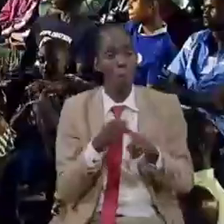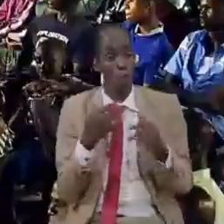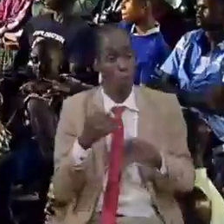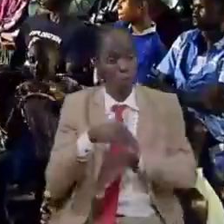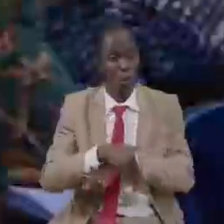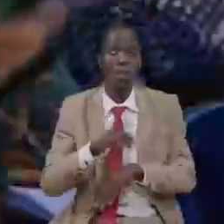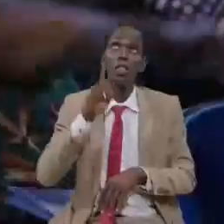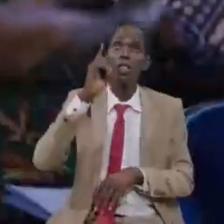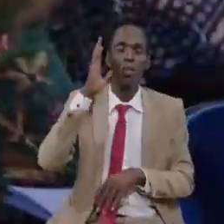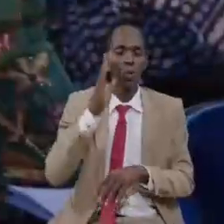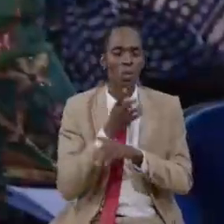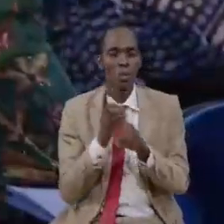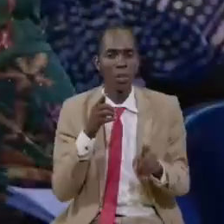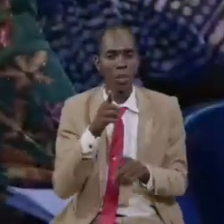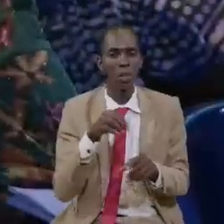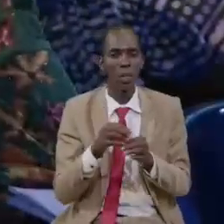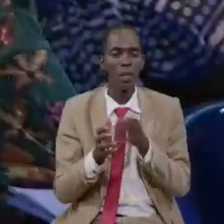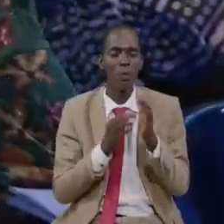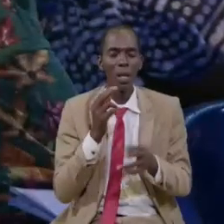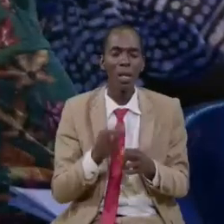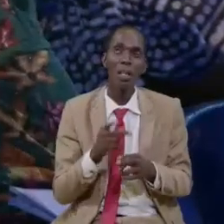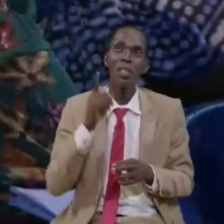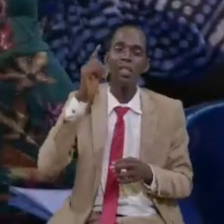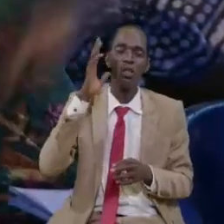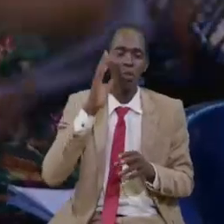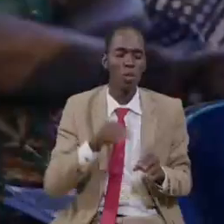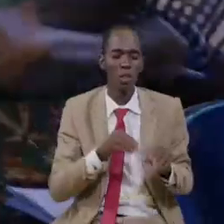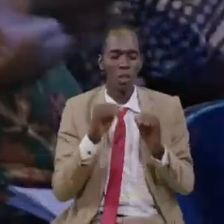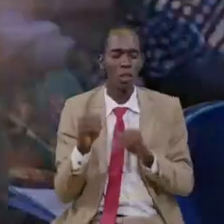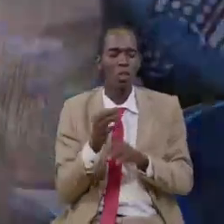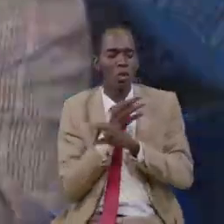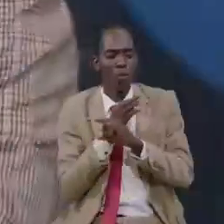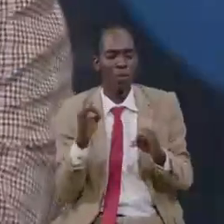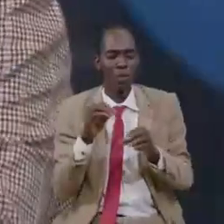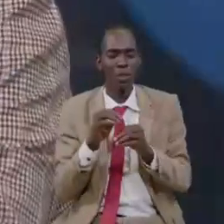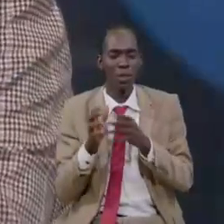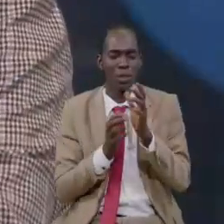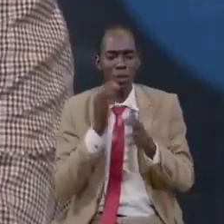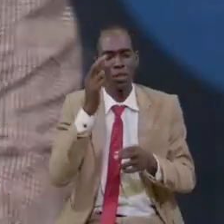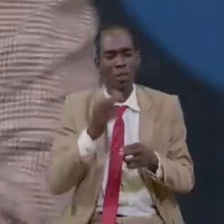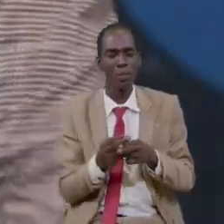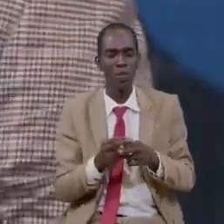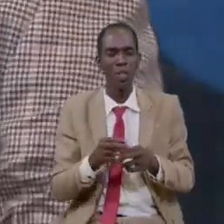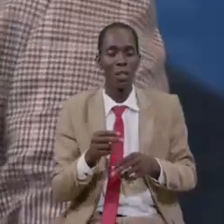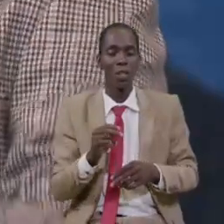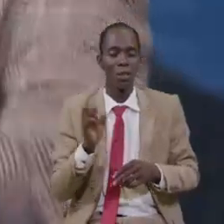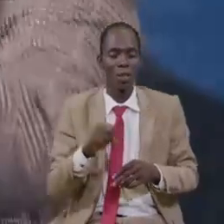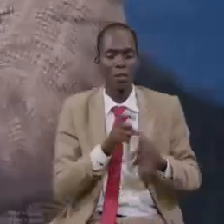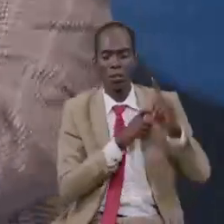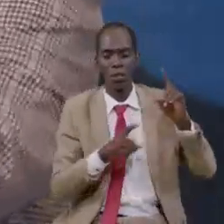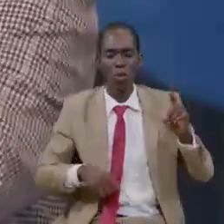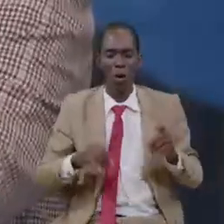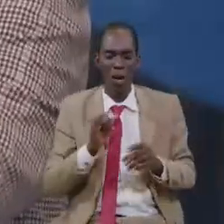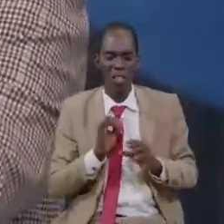will set you free. The moment you say, yes, Lord, I give myself to you completely,